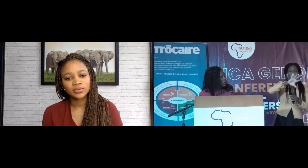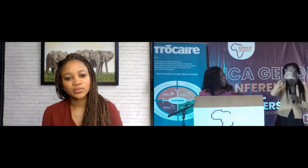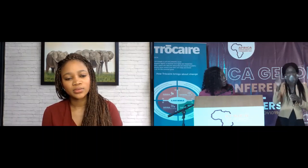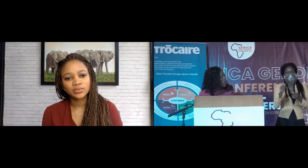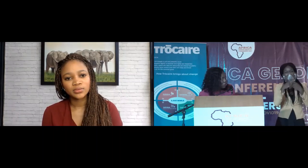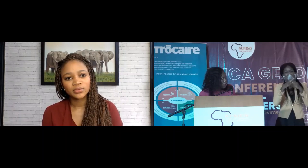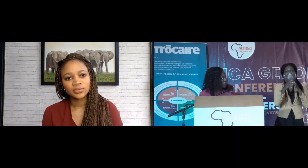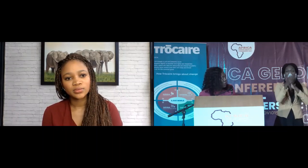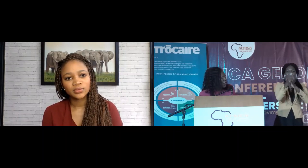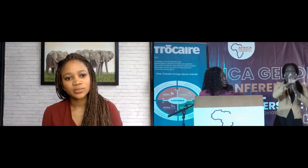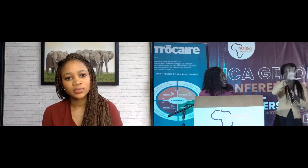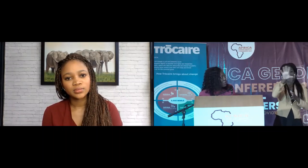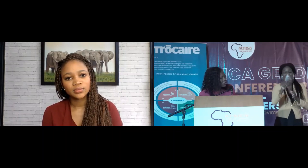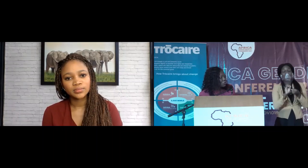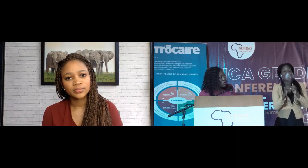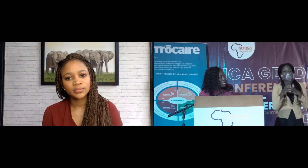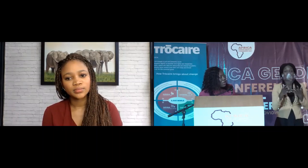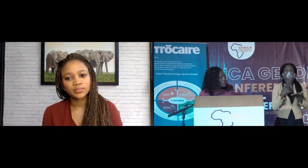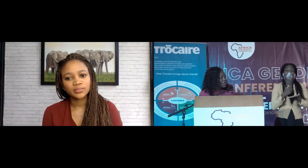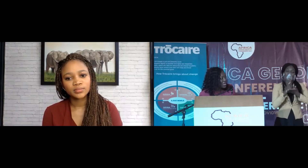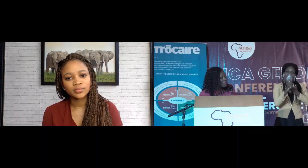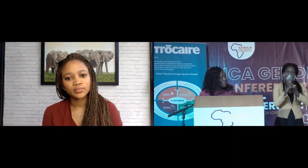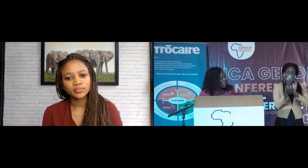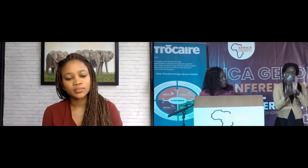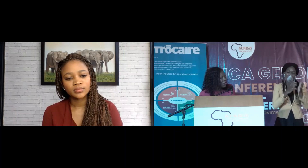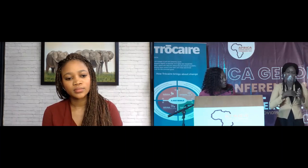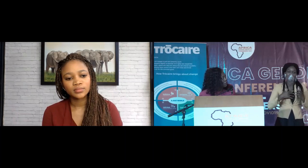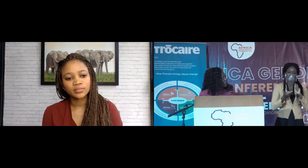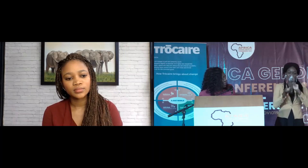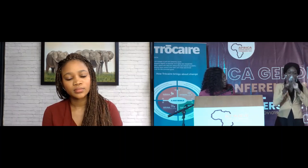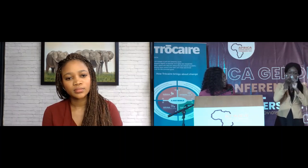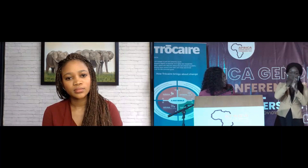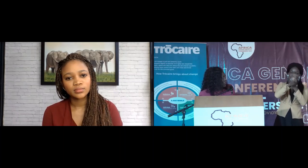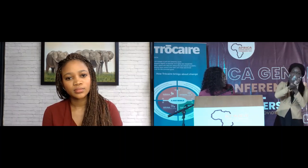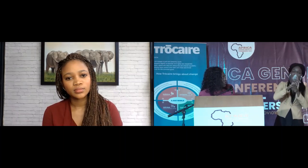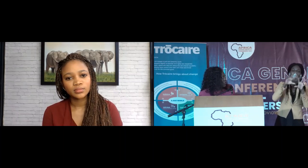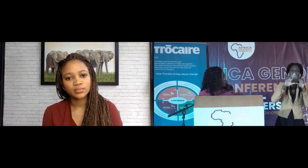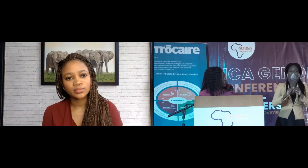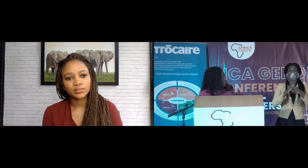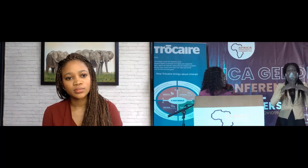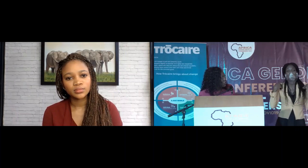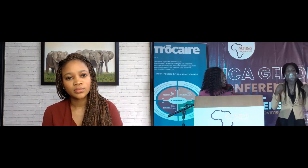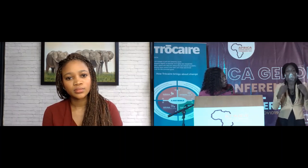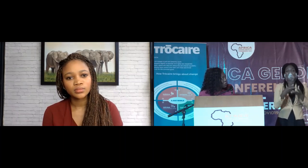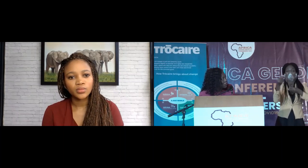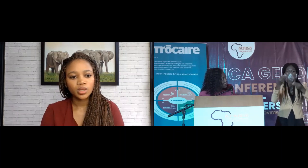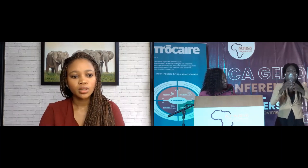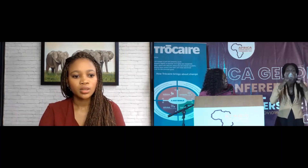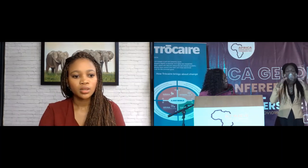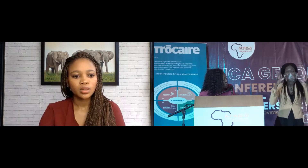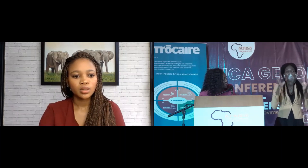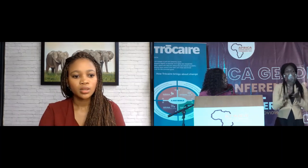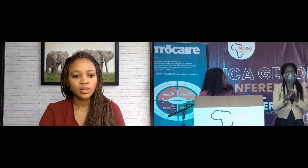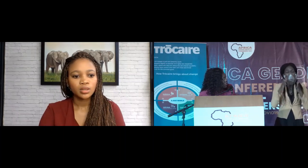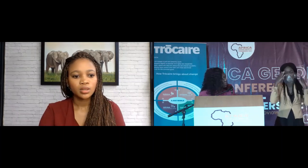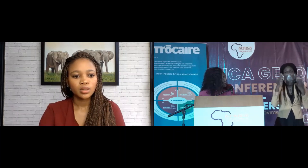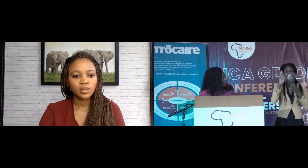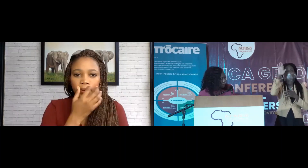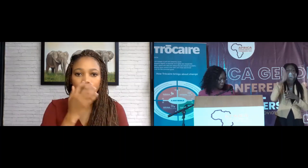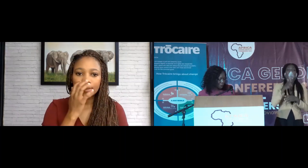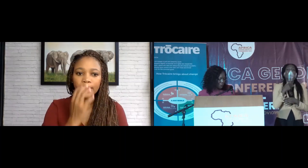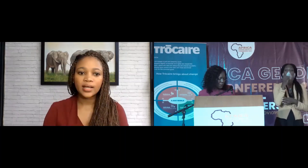to macro level, where they're able to run macro level businesses? I don't know who is going to tackle it